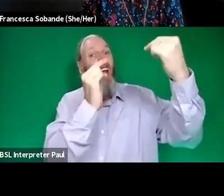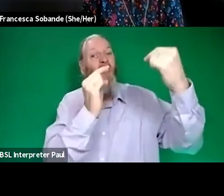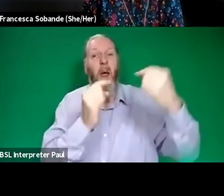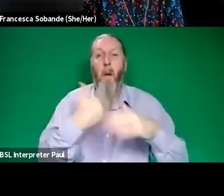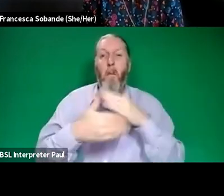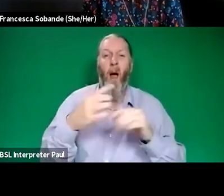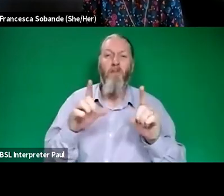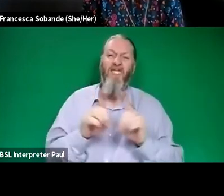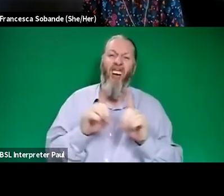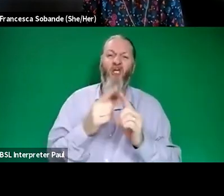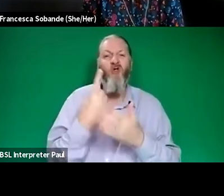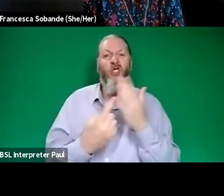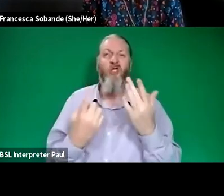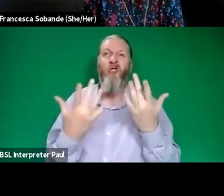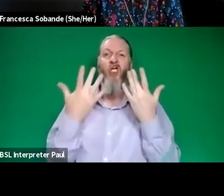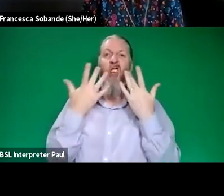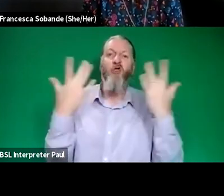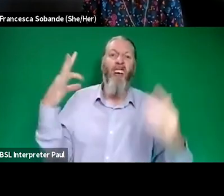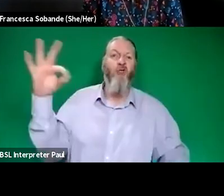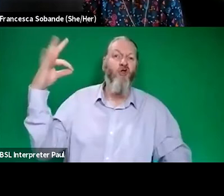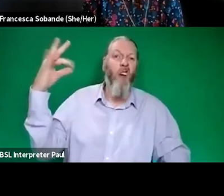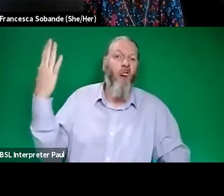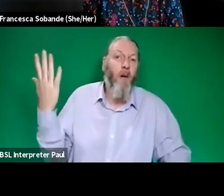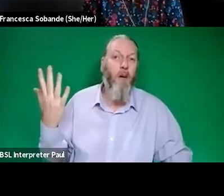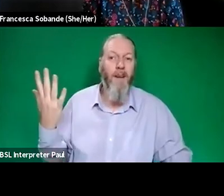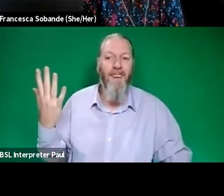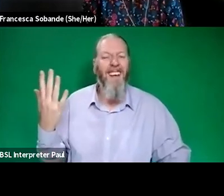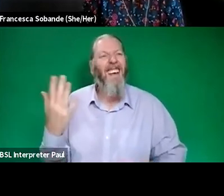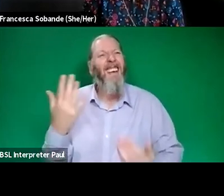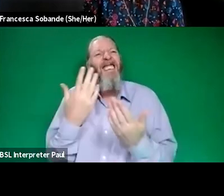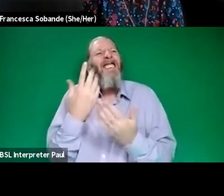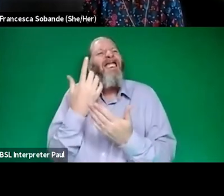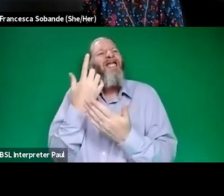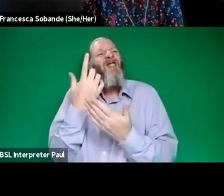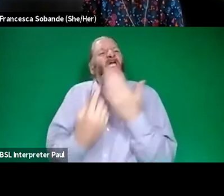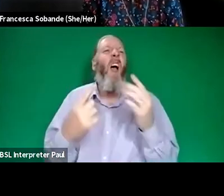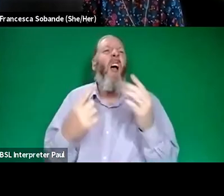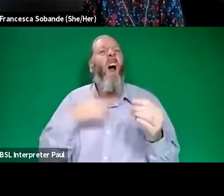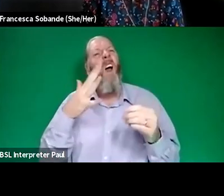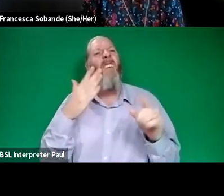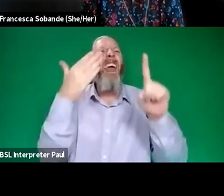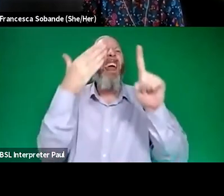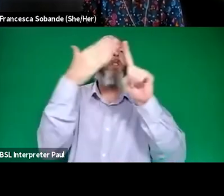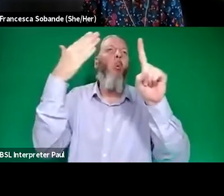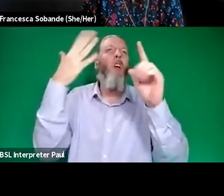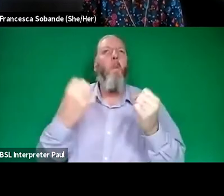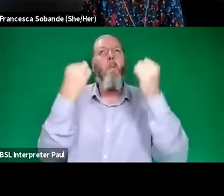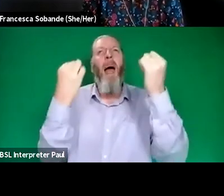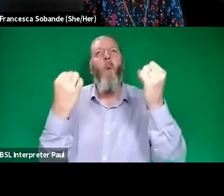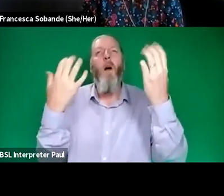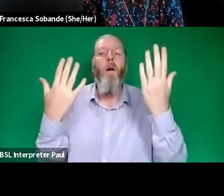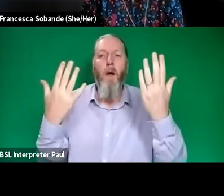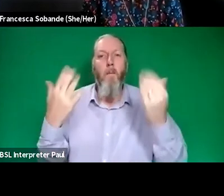call them accountability process. They're not even, they're kind of a mild acknowledgement without the actual thing of accountability, right? Being mm-hmm. the